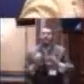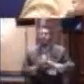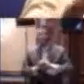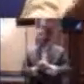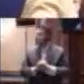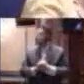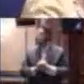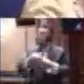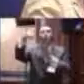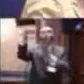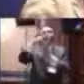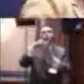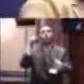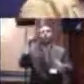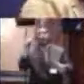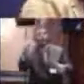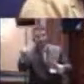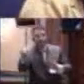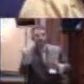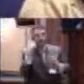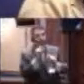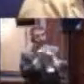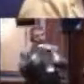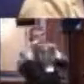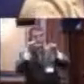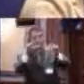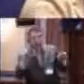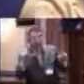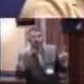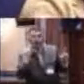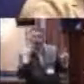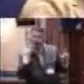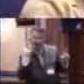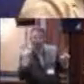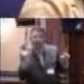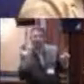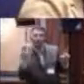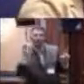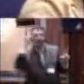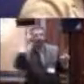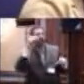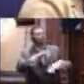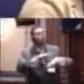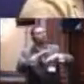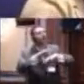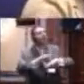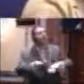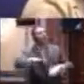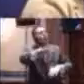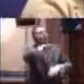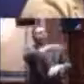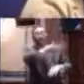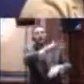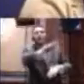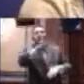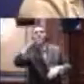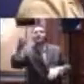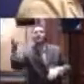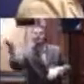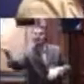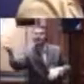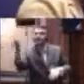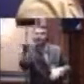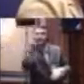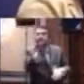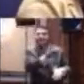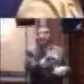requesting responses from the public. And there were about 2.5 million written responses.